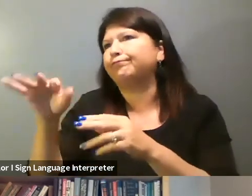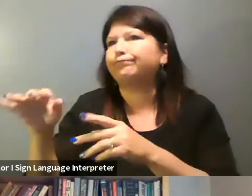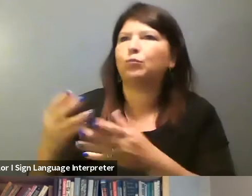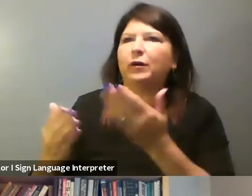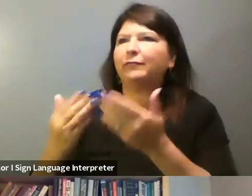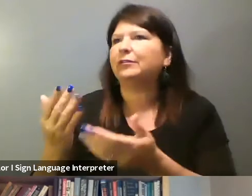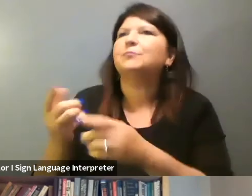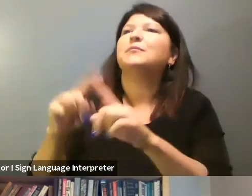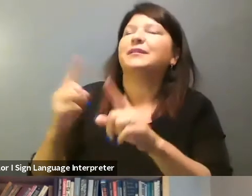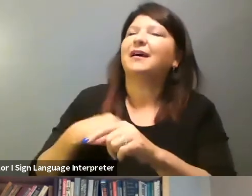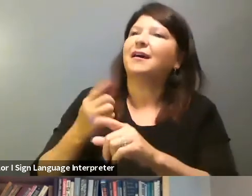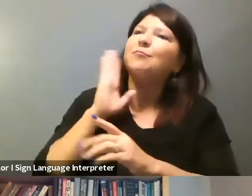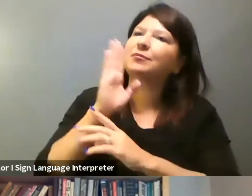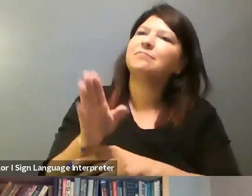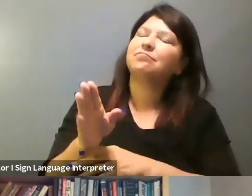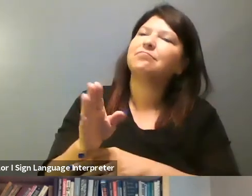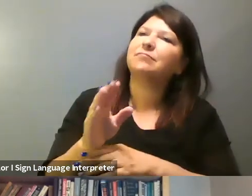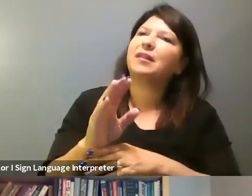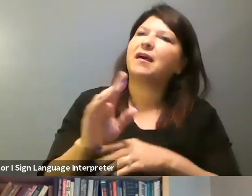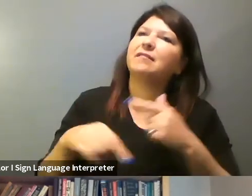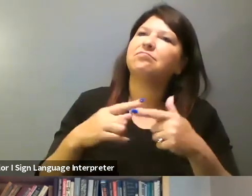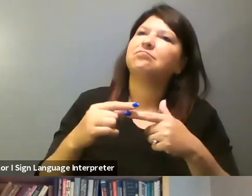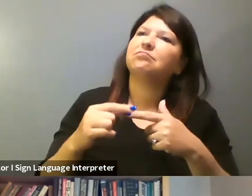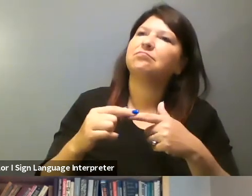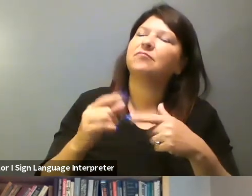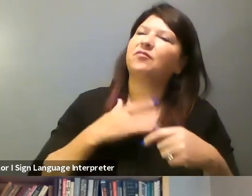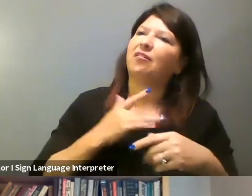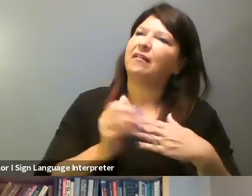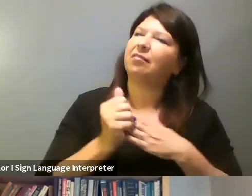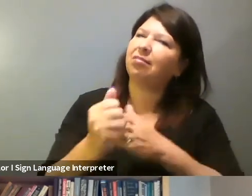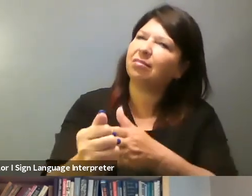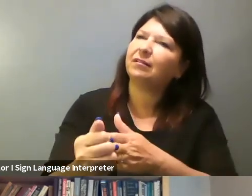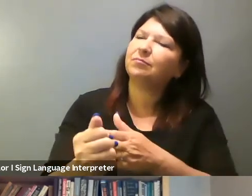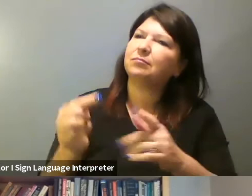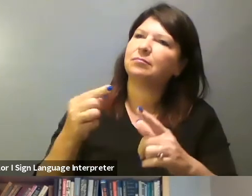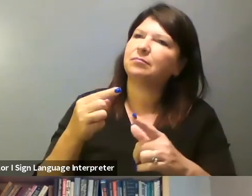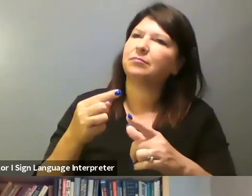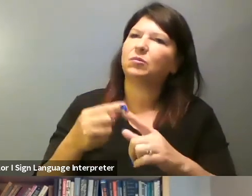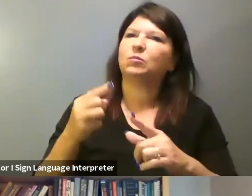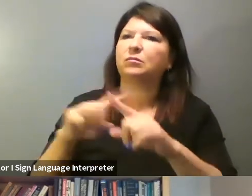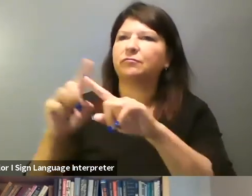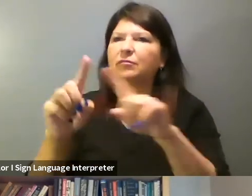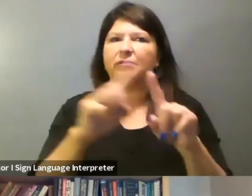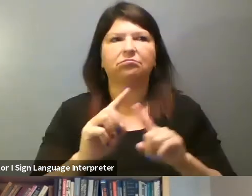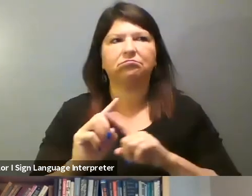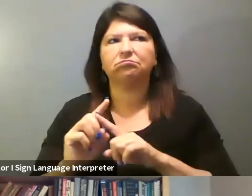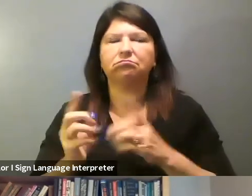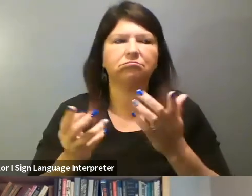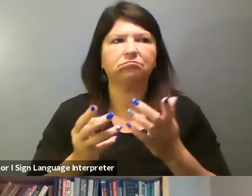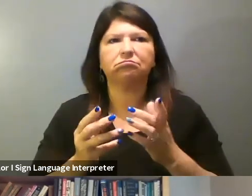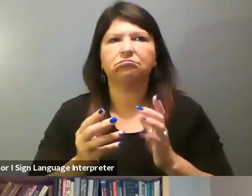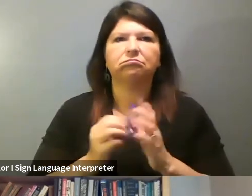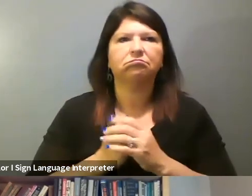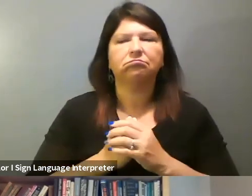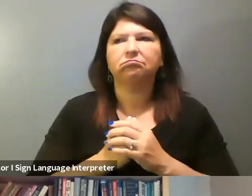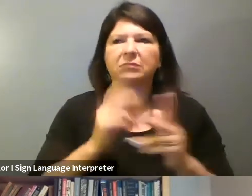was building or like taking form that way. Mm-hmm. Because, I mean, there's much more information online